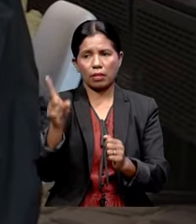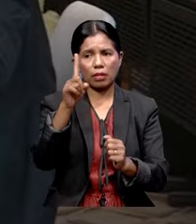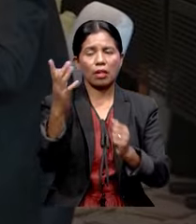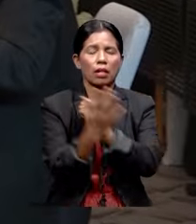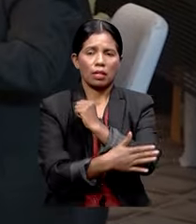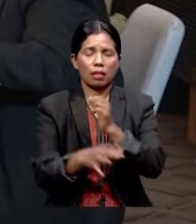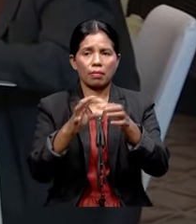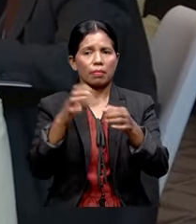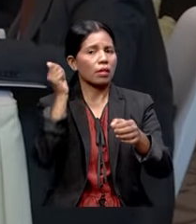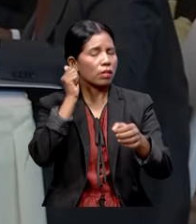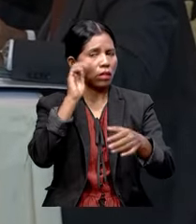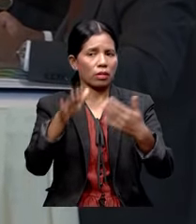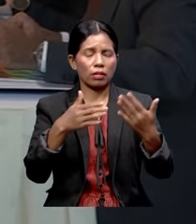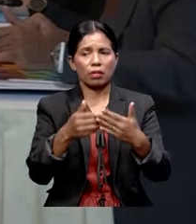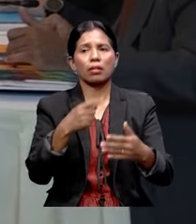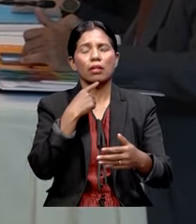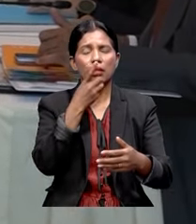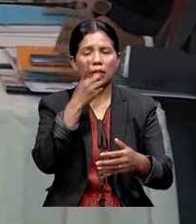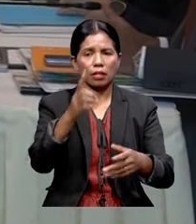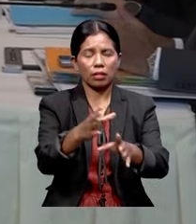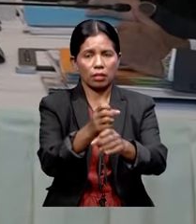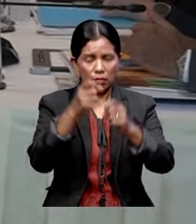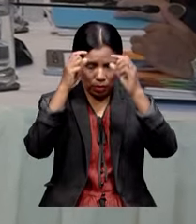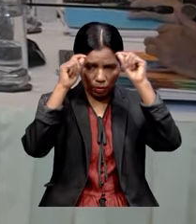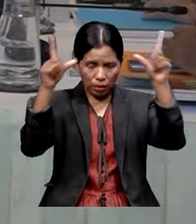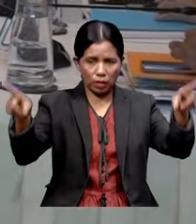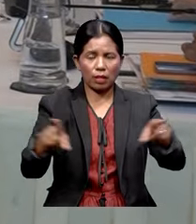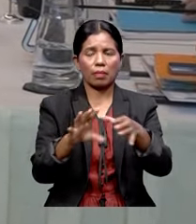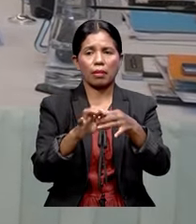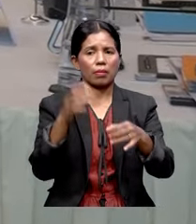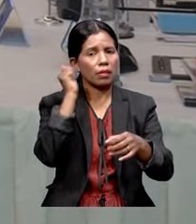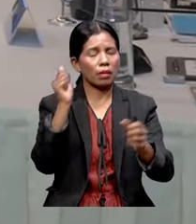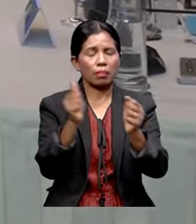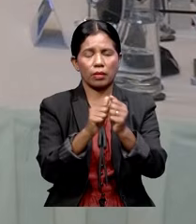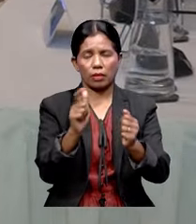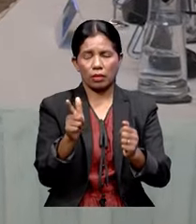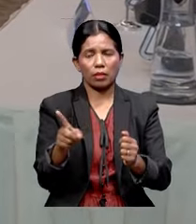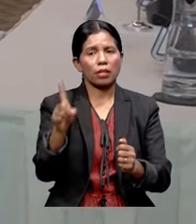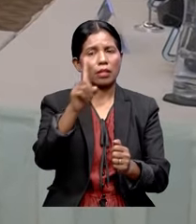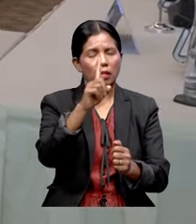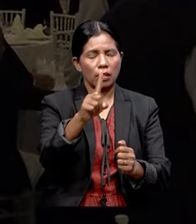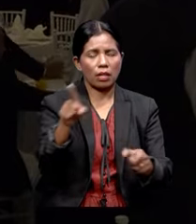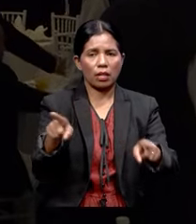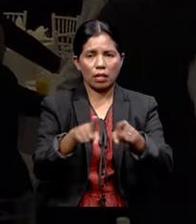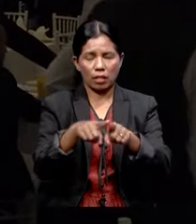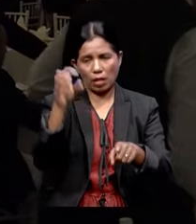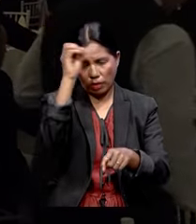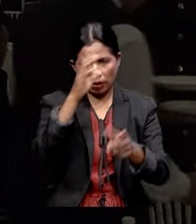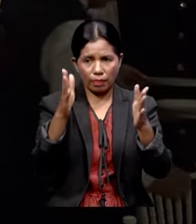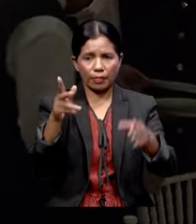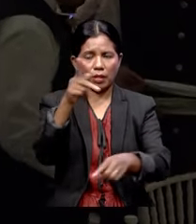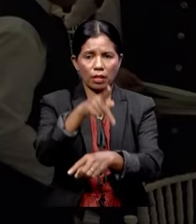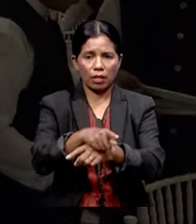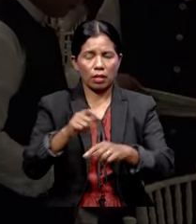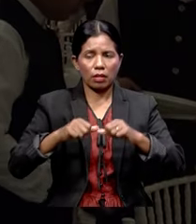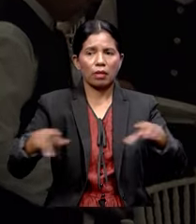membro ASEAN sira iha Kamboja deklara simu Timor-Leste sai membro ASEAN badala sanu resingida mai beho statutu nudar observador. Iha tempu kalan kalbua di